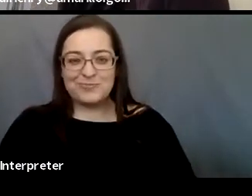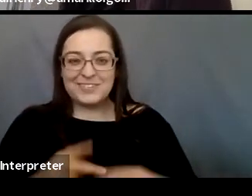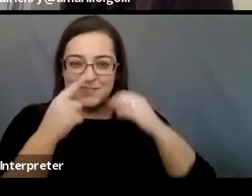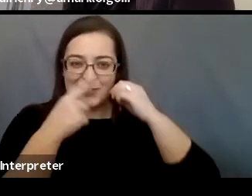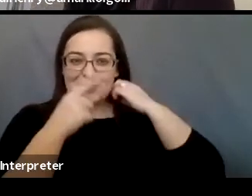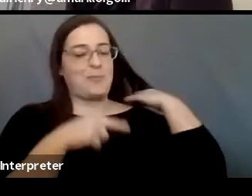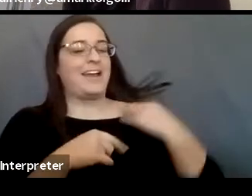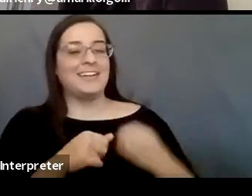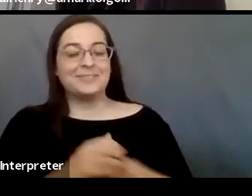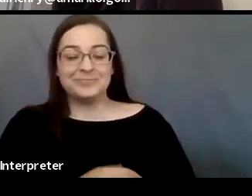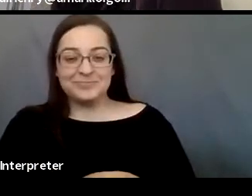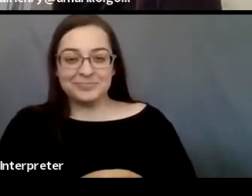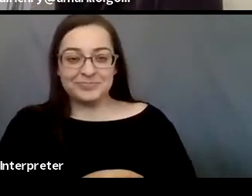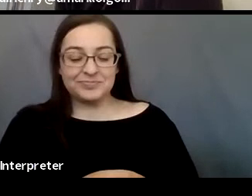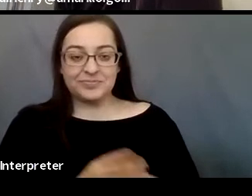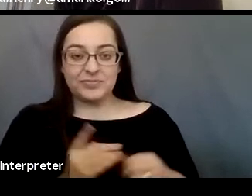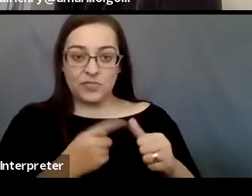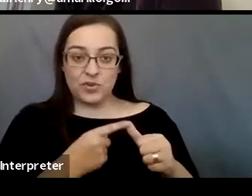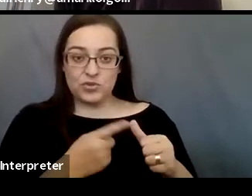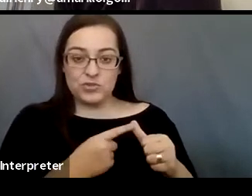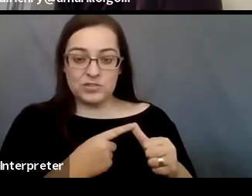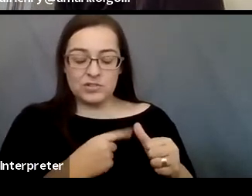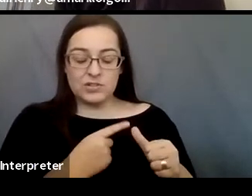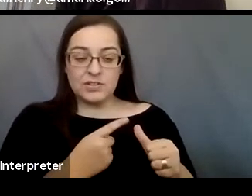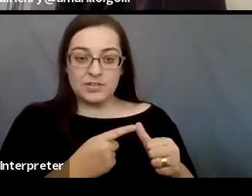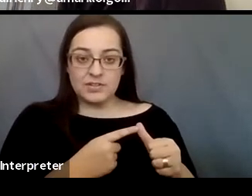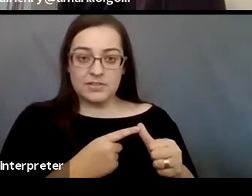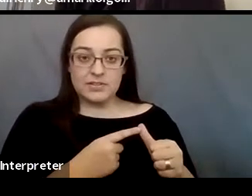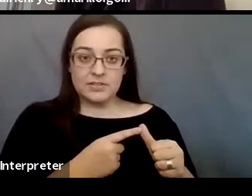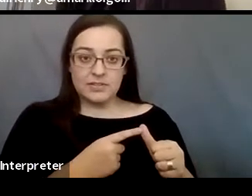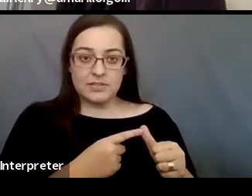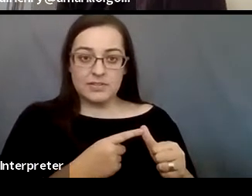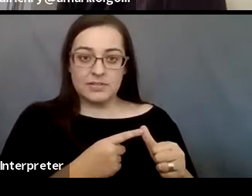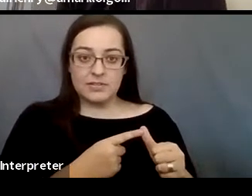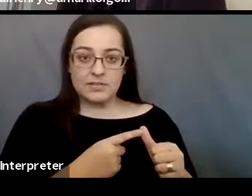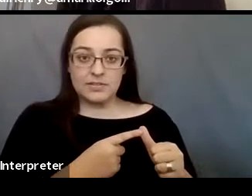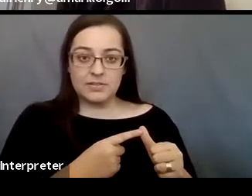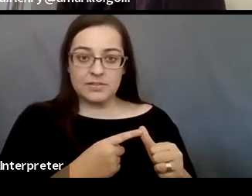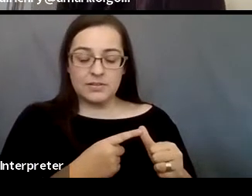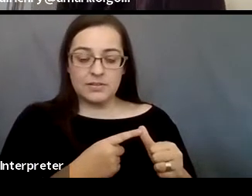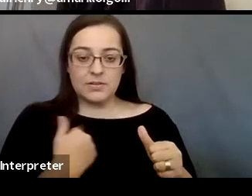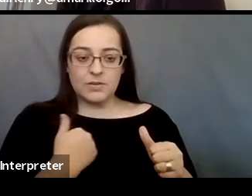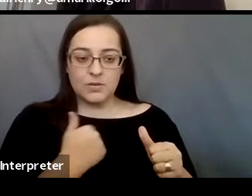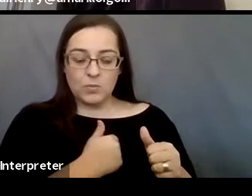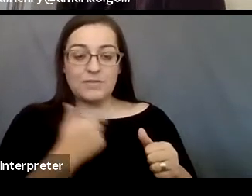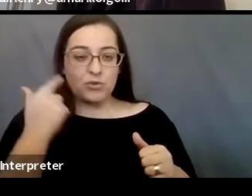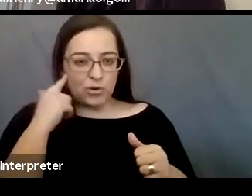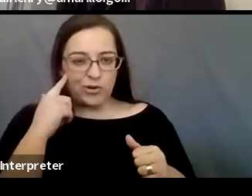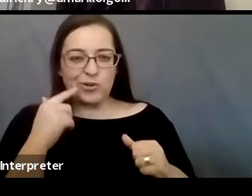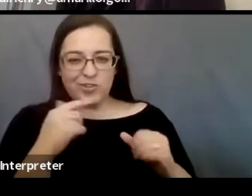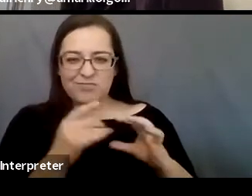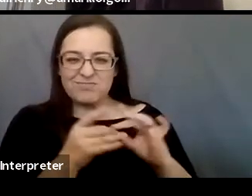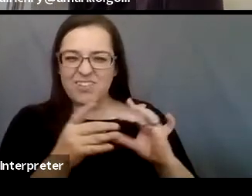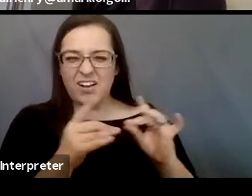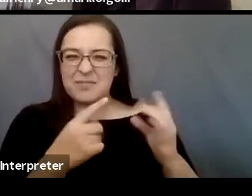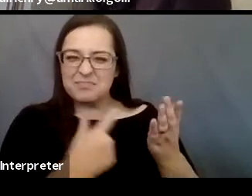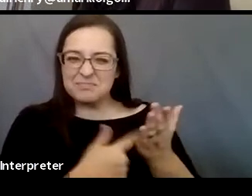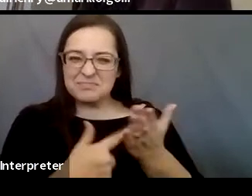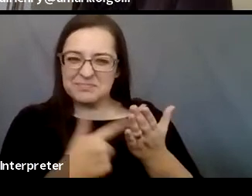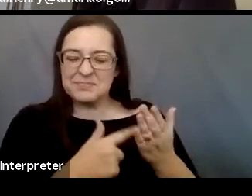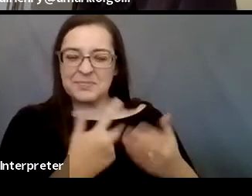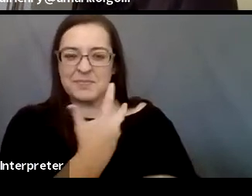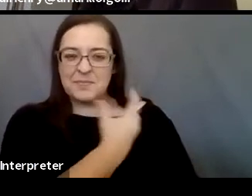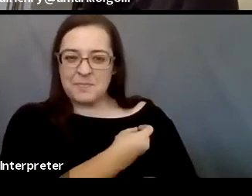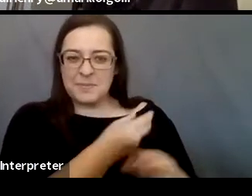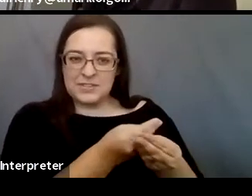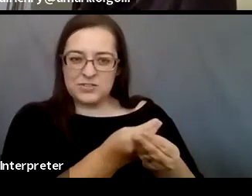can, bear with me. First one is, we've heard a little bit about the vaccination distribution plan, but I'm